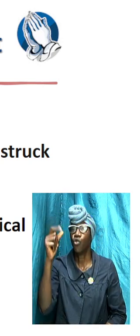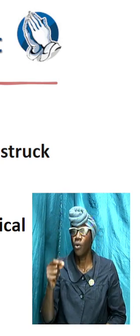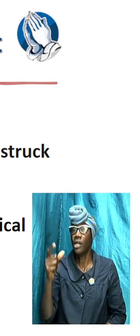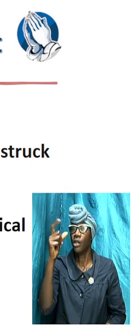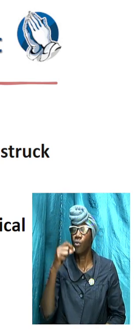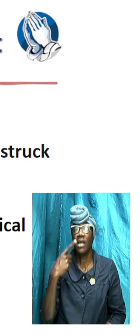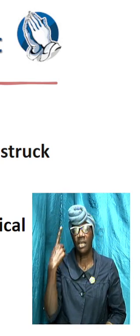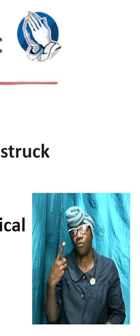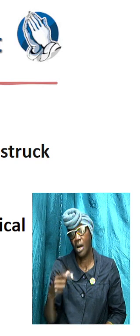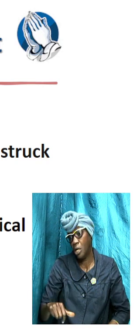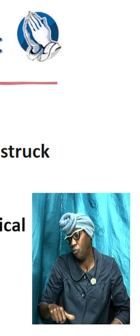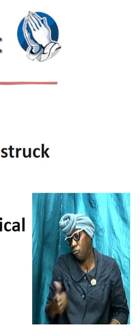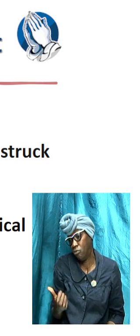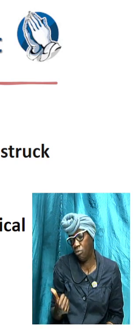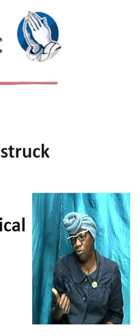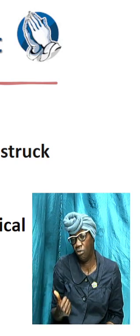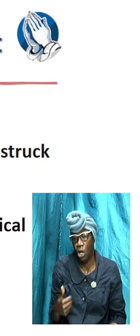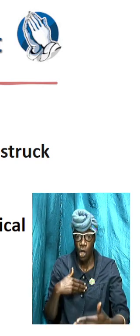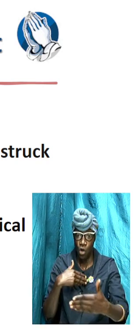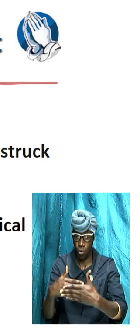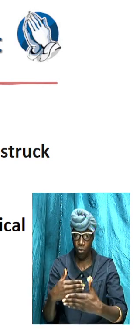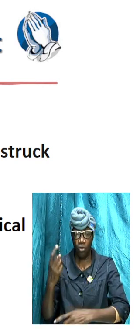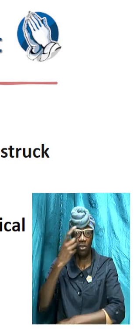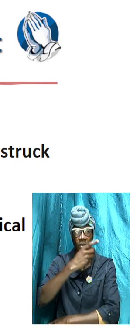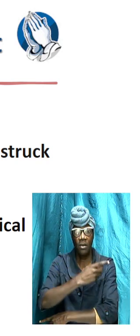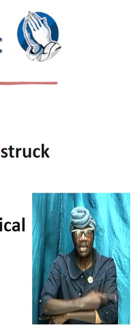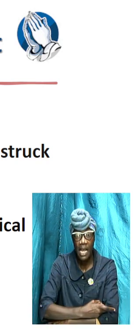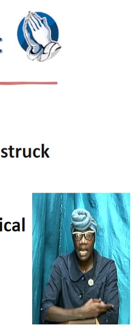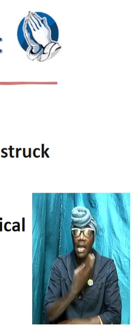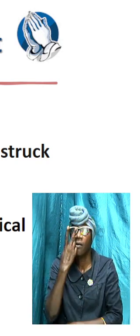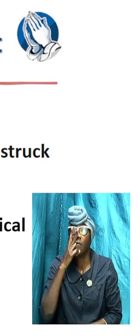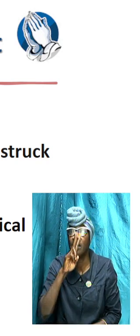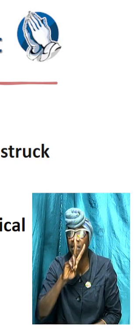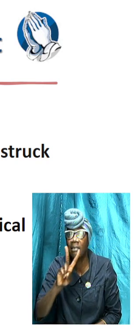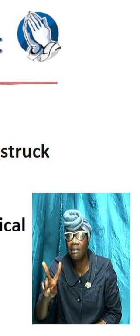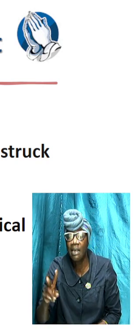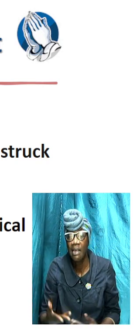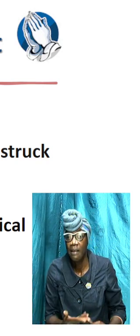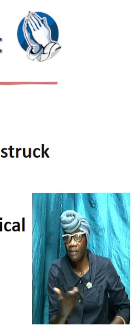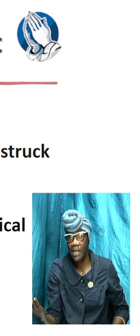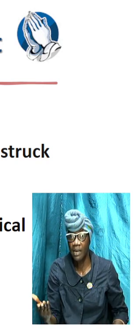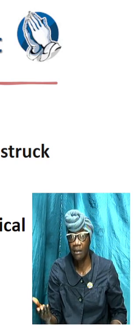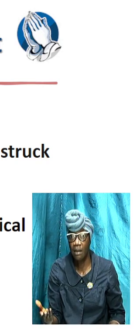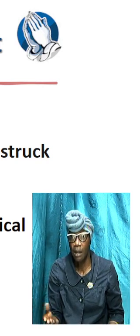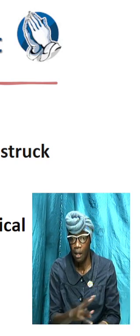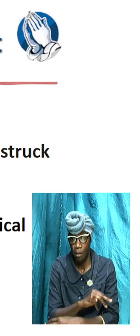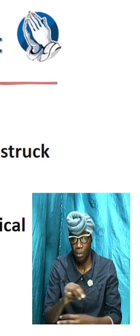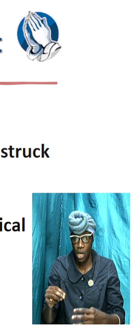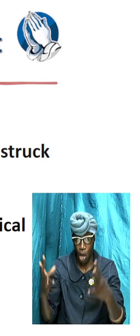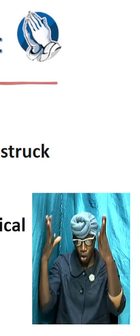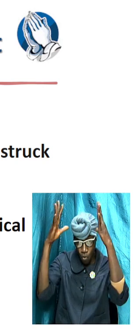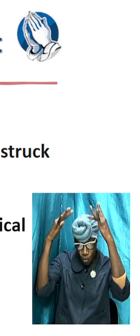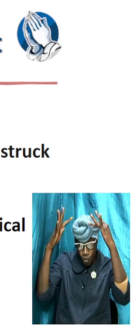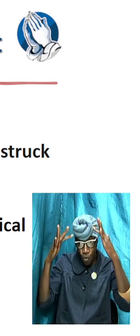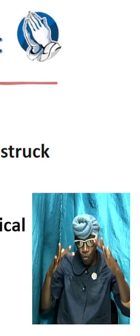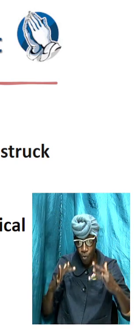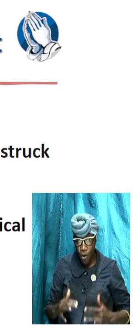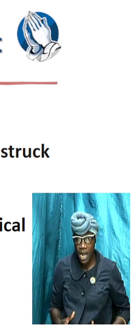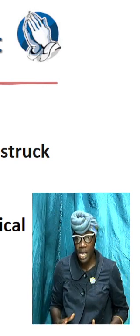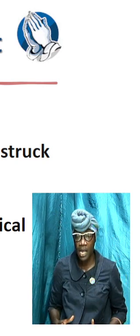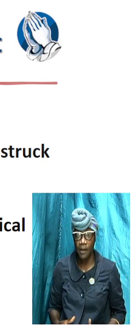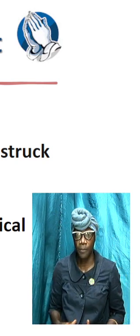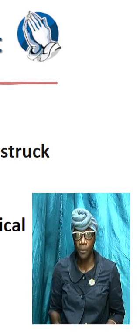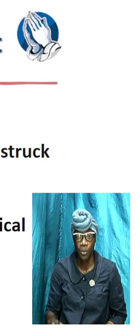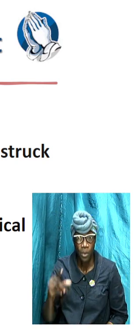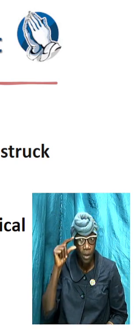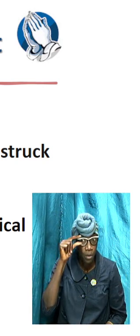In recent time, as close as today, amen, we are seeing there's a massive rain in China. Now, it is said that